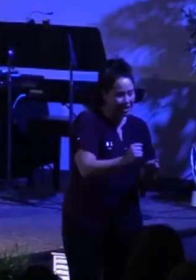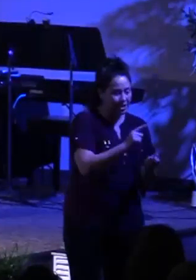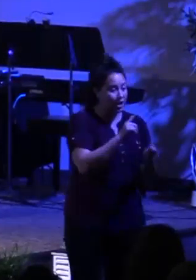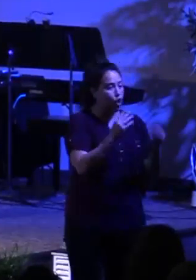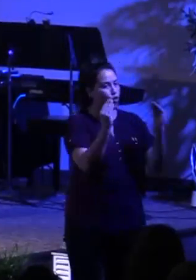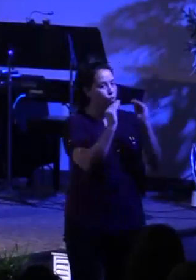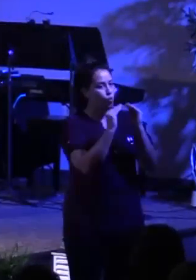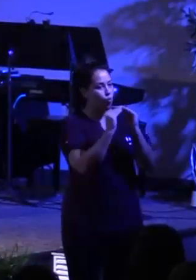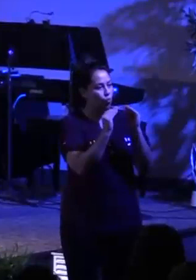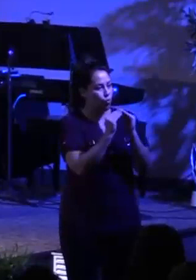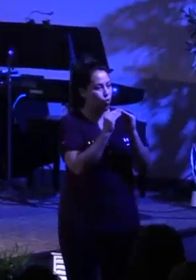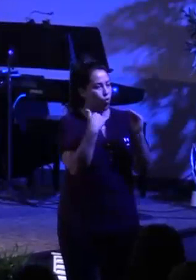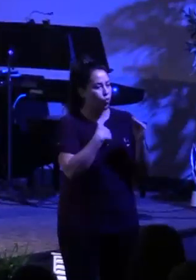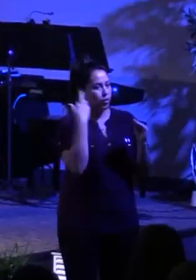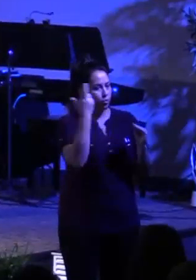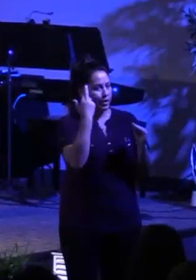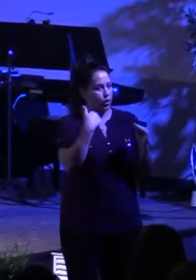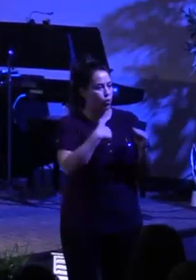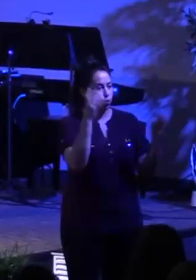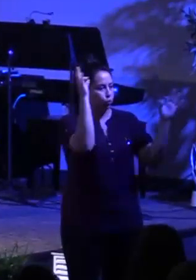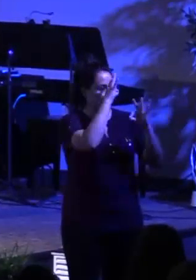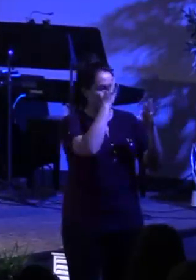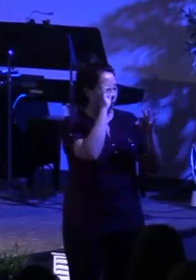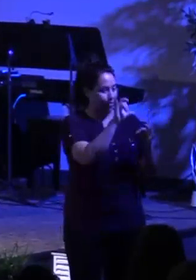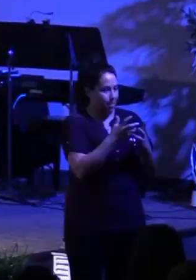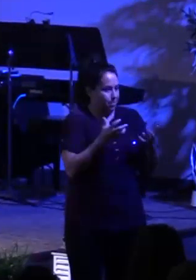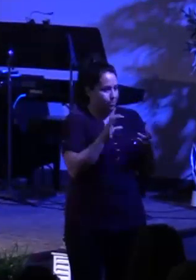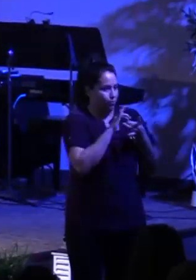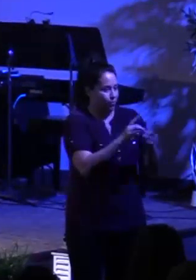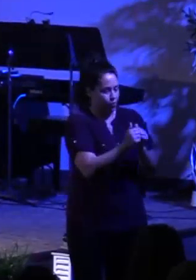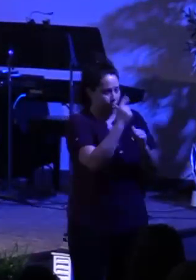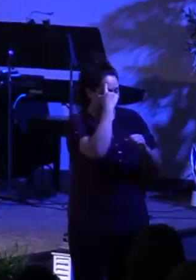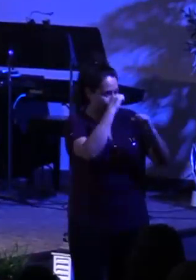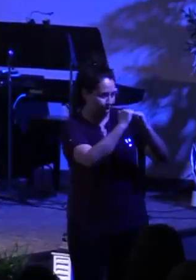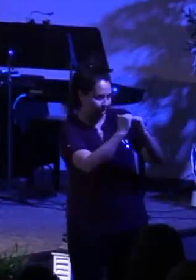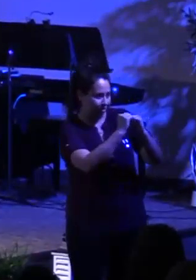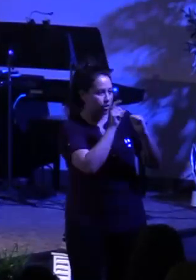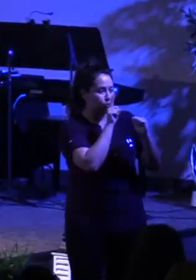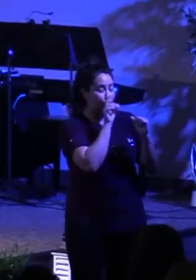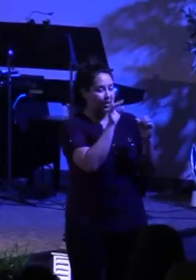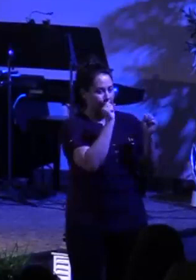we know that we don't know about the brain. I mean, it's an amazing, it's a miracle.